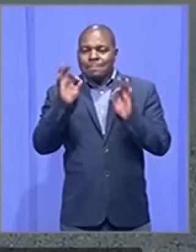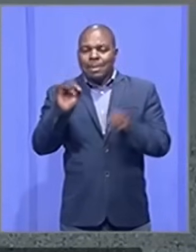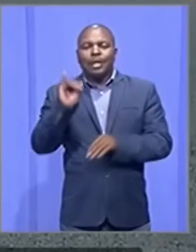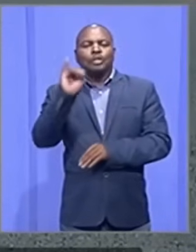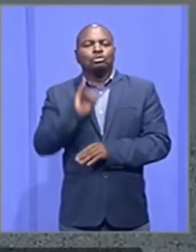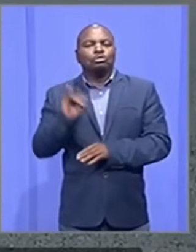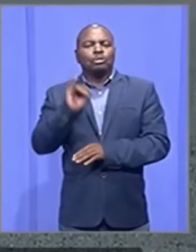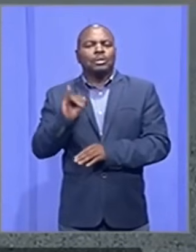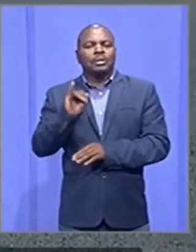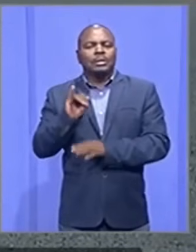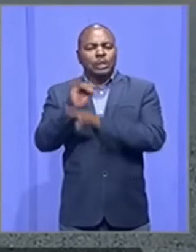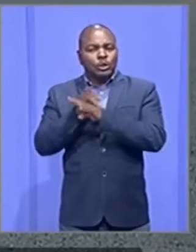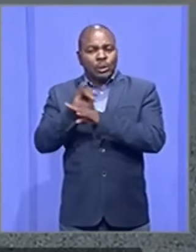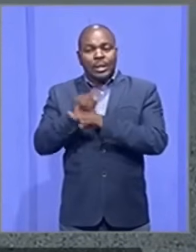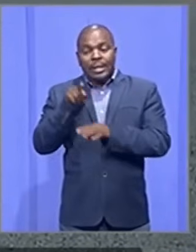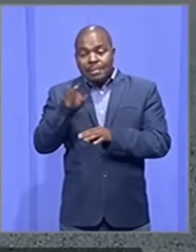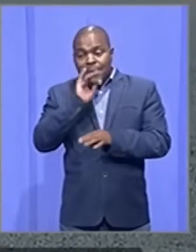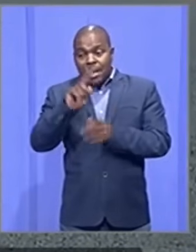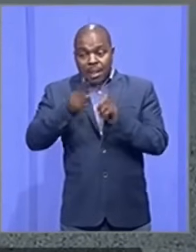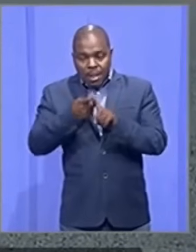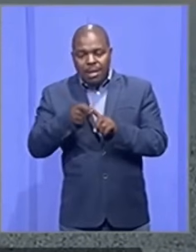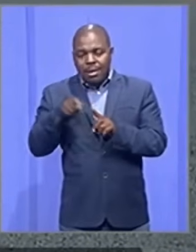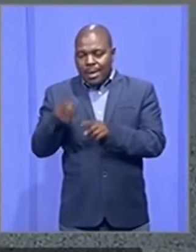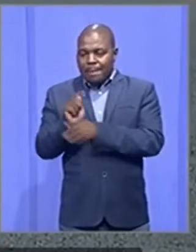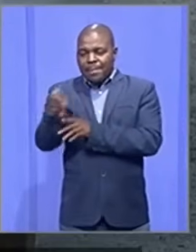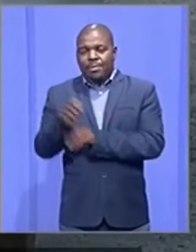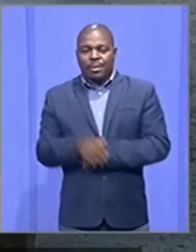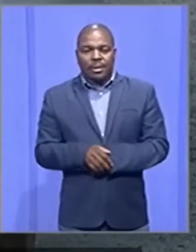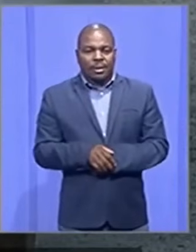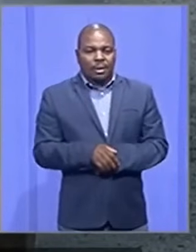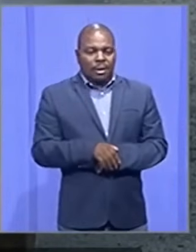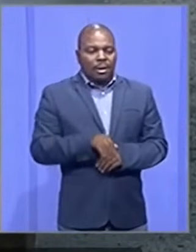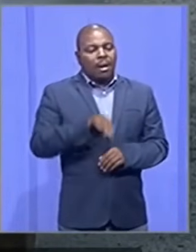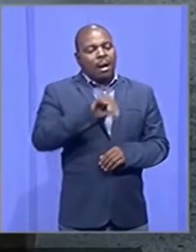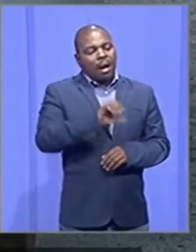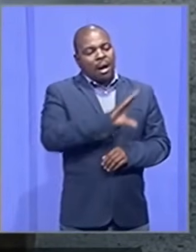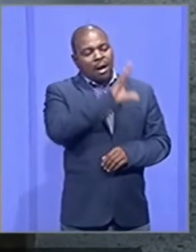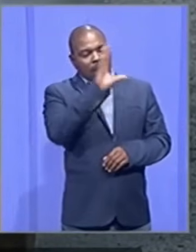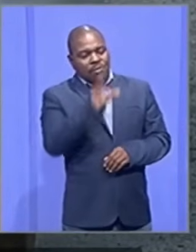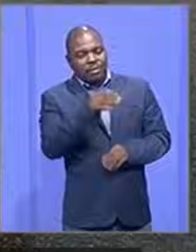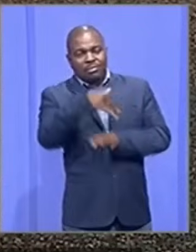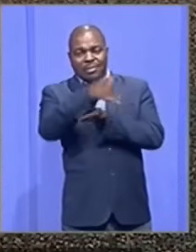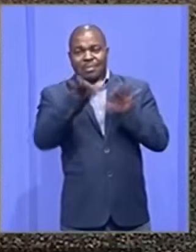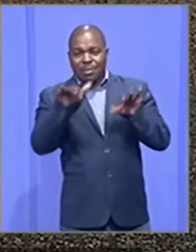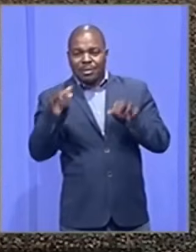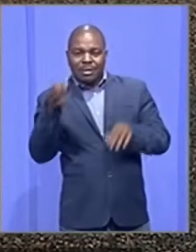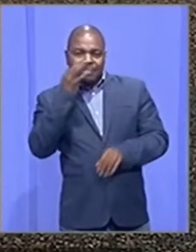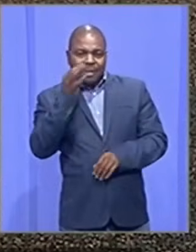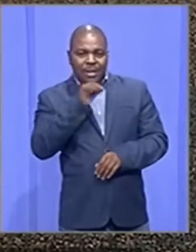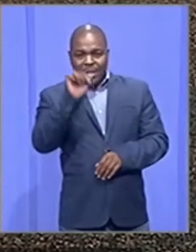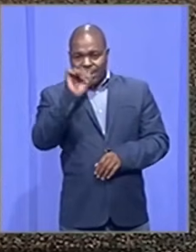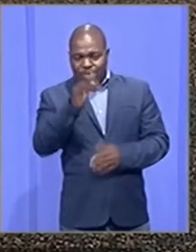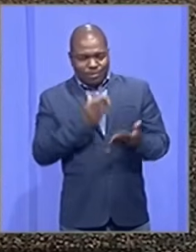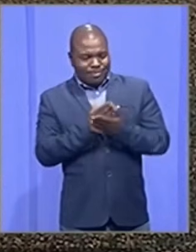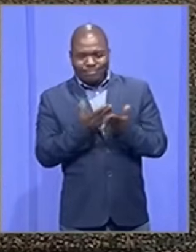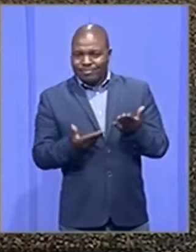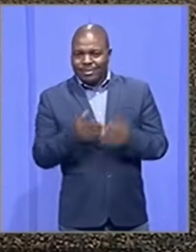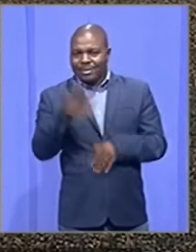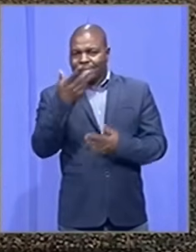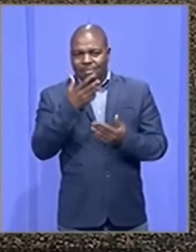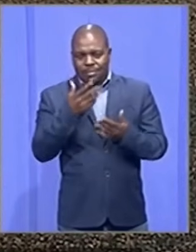the event that you get involved in an accident. Kauleleng mokgatlo wa African Diaspora o re e ka ba o hloka toka hore melata